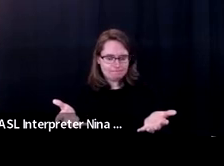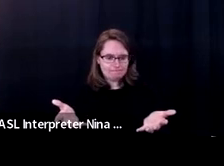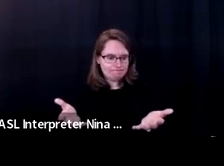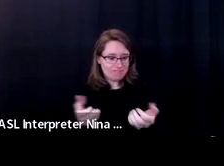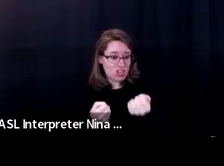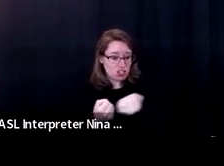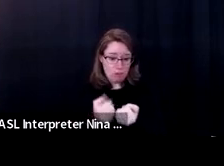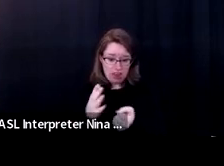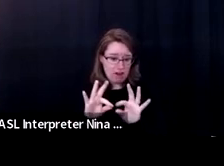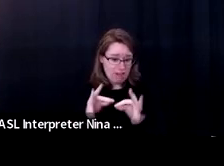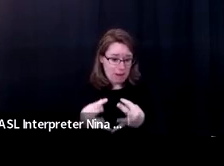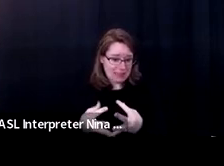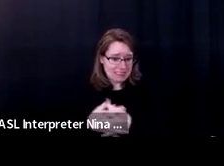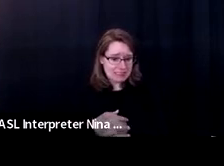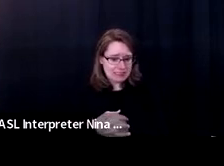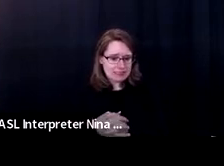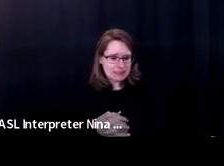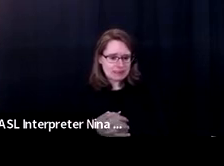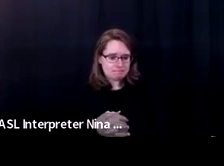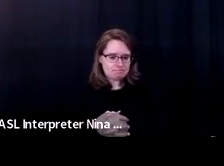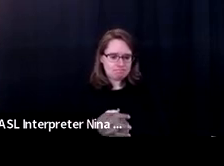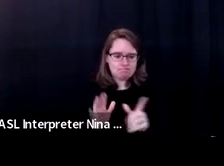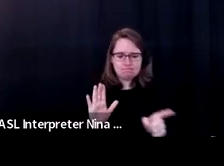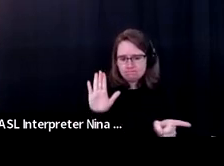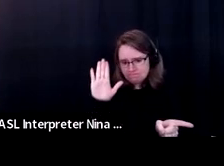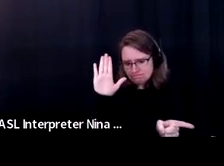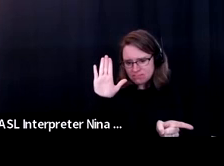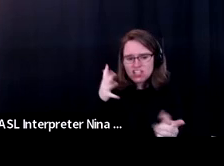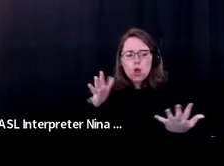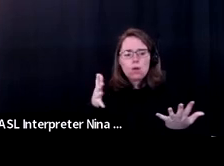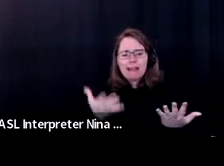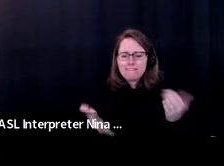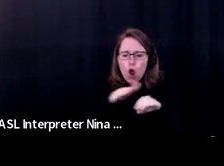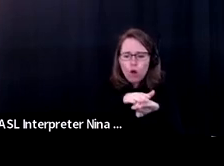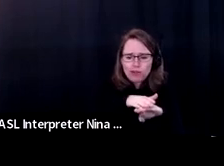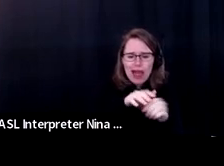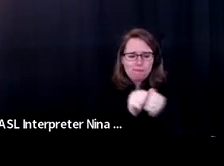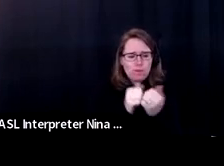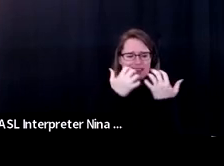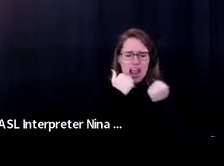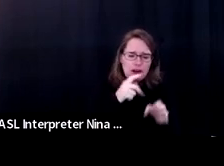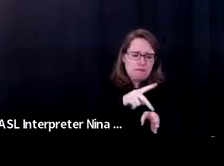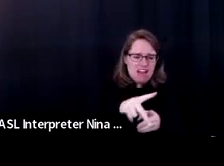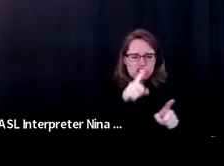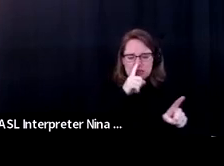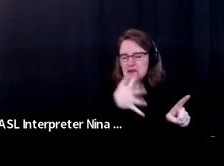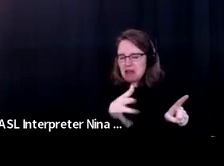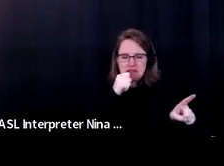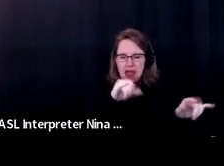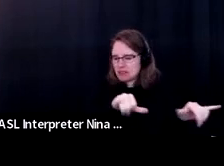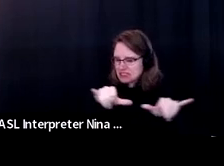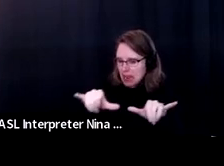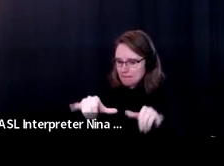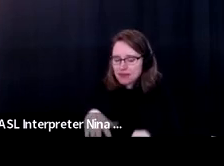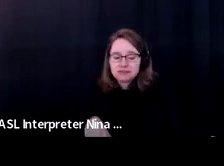support their families. So kind of a Venn diagram overlap with the caring professions, but not the same. Not the same,